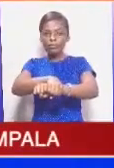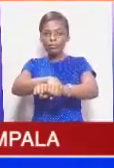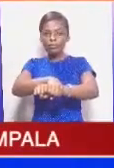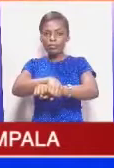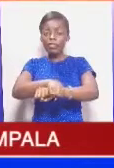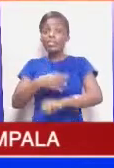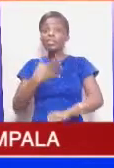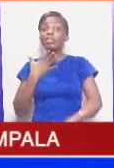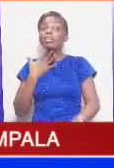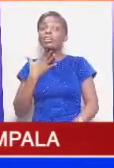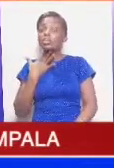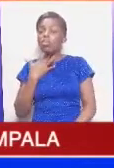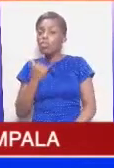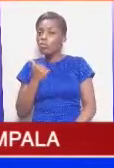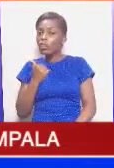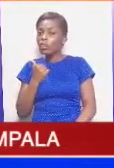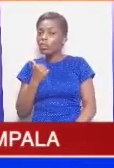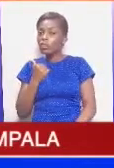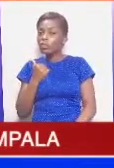zeetaaga